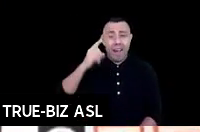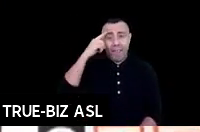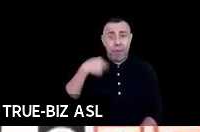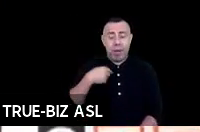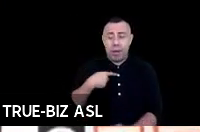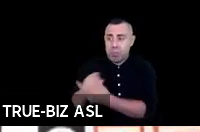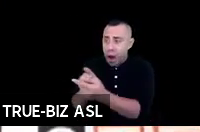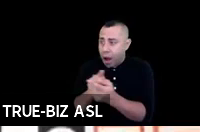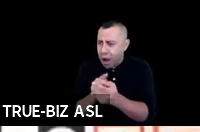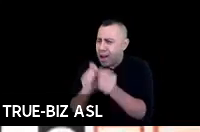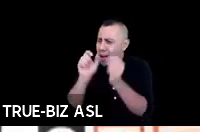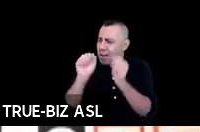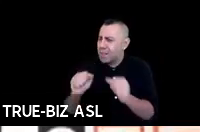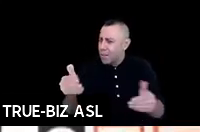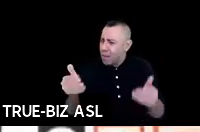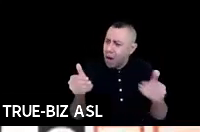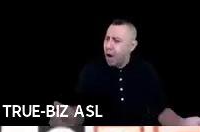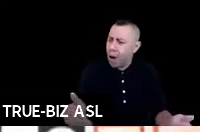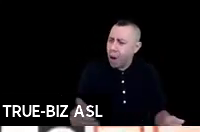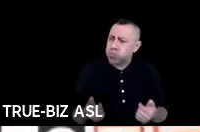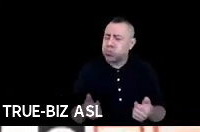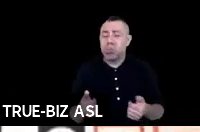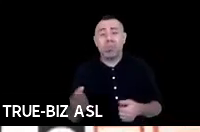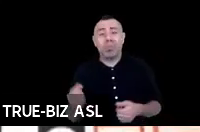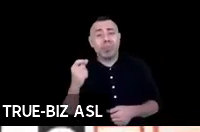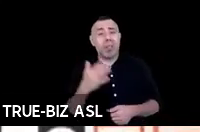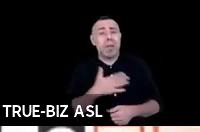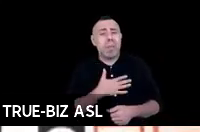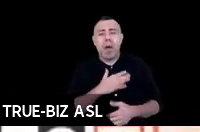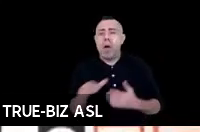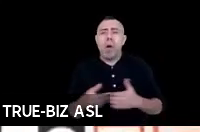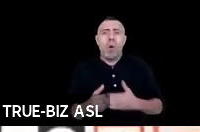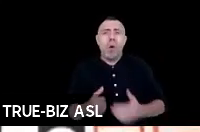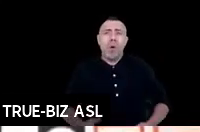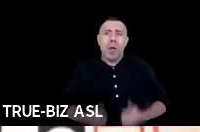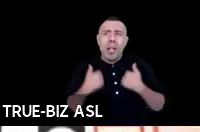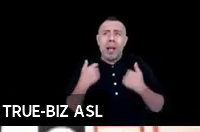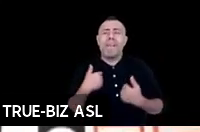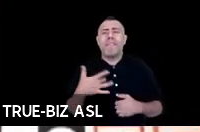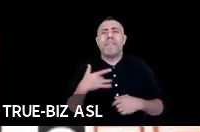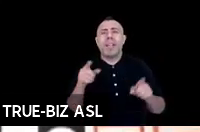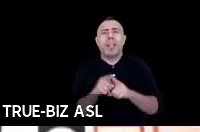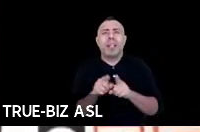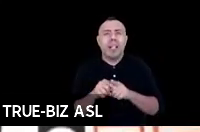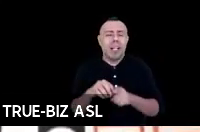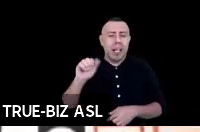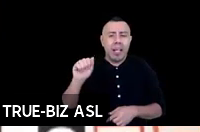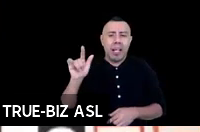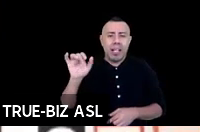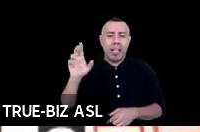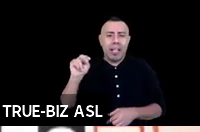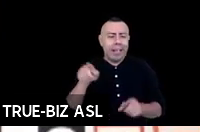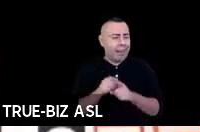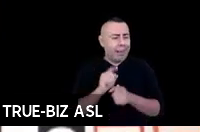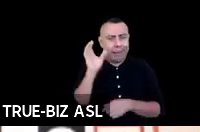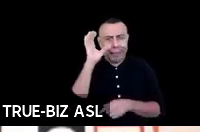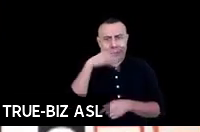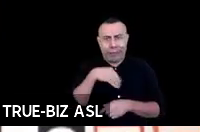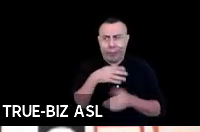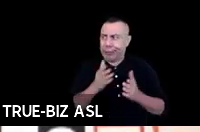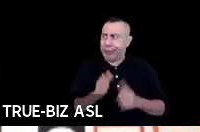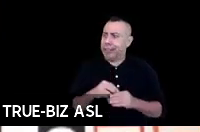with, because my whole life I felt like a literal alien in every situation. It's like really refreshing, and I feel like